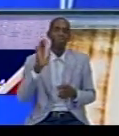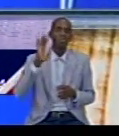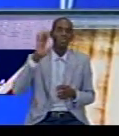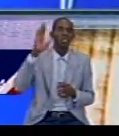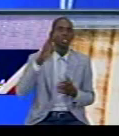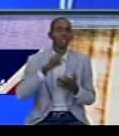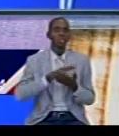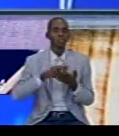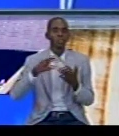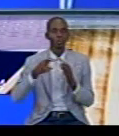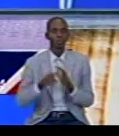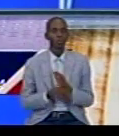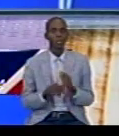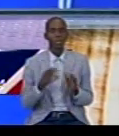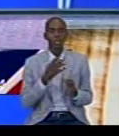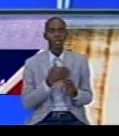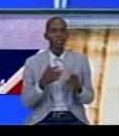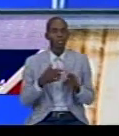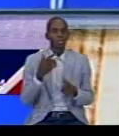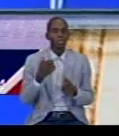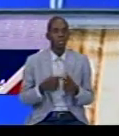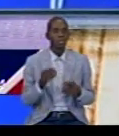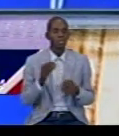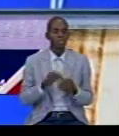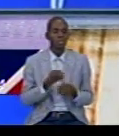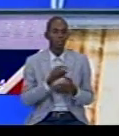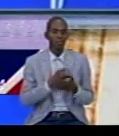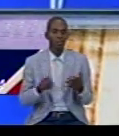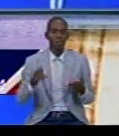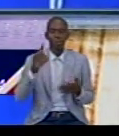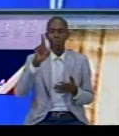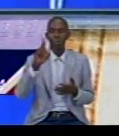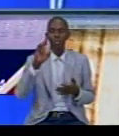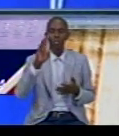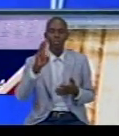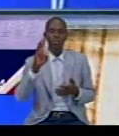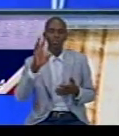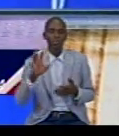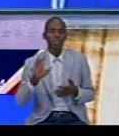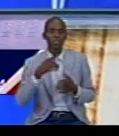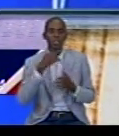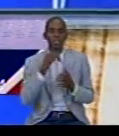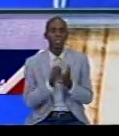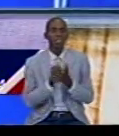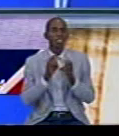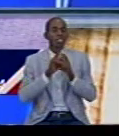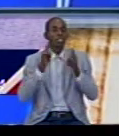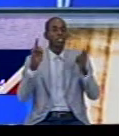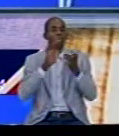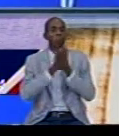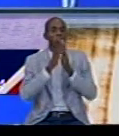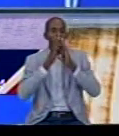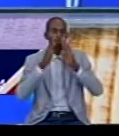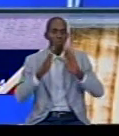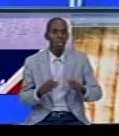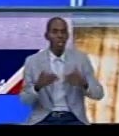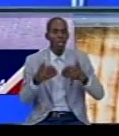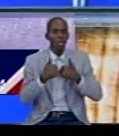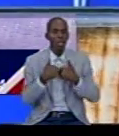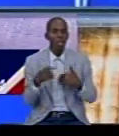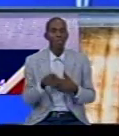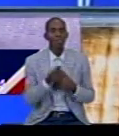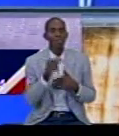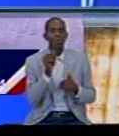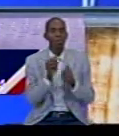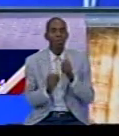righteous judgments. And then in verse 165, great peace have they which love thy